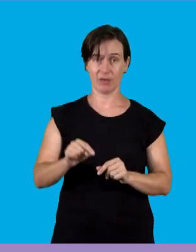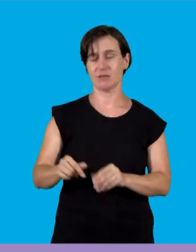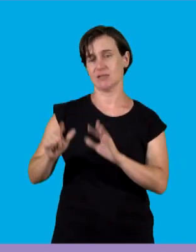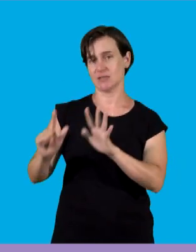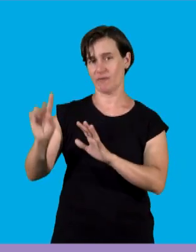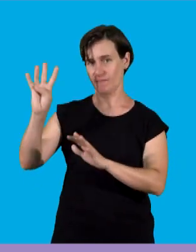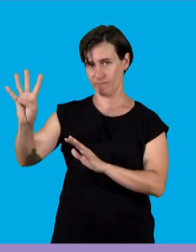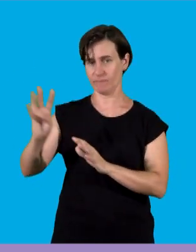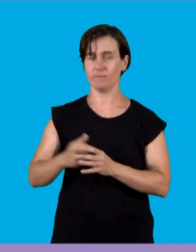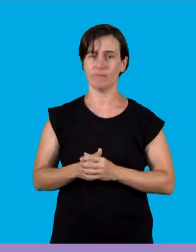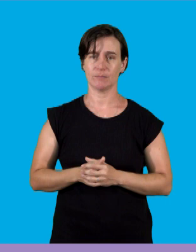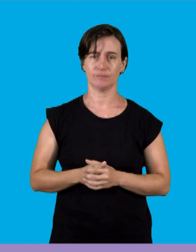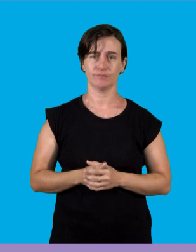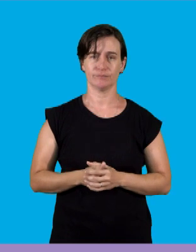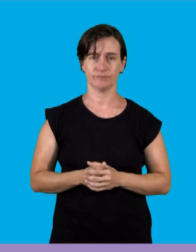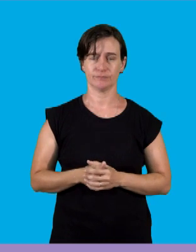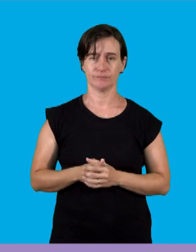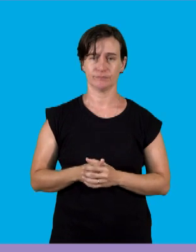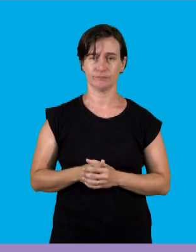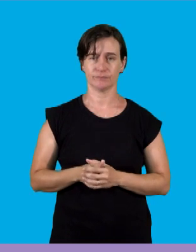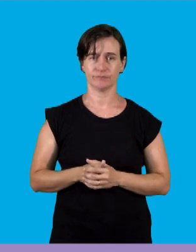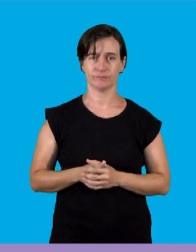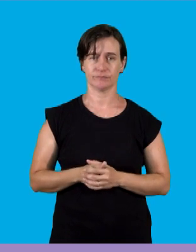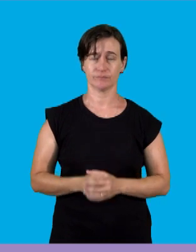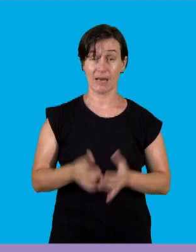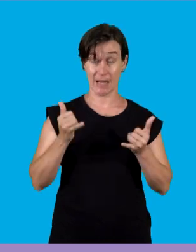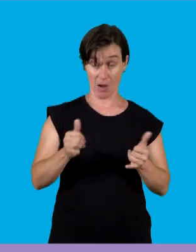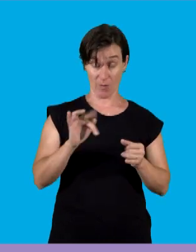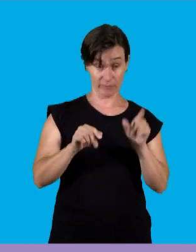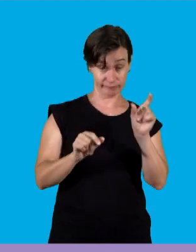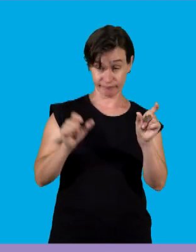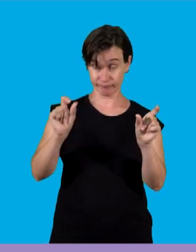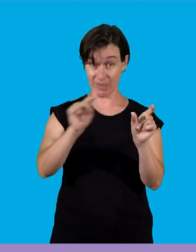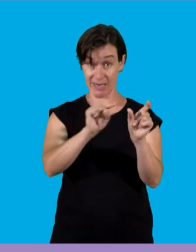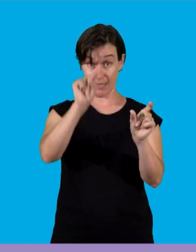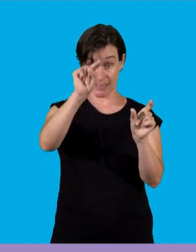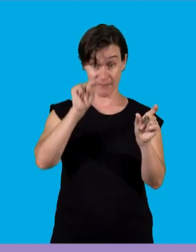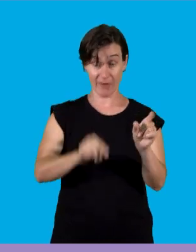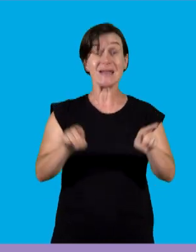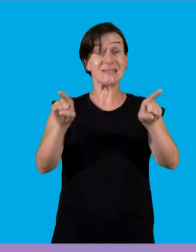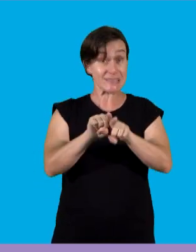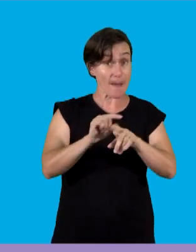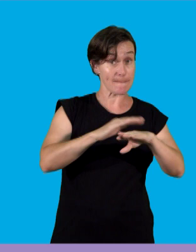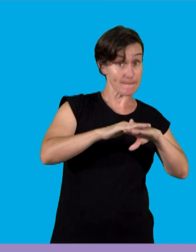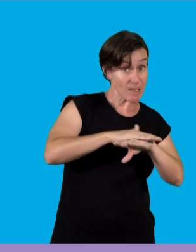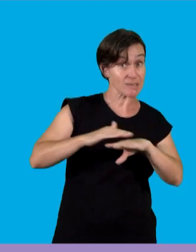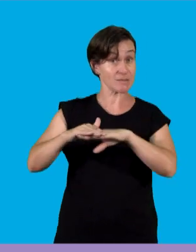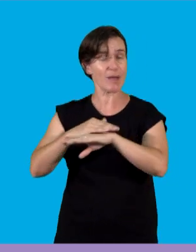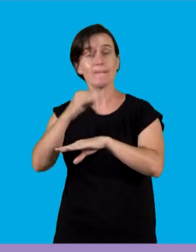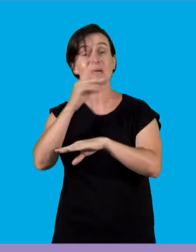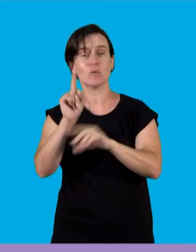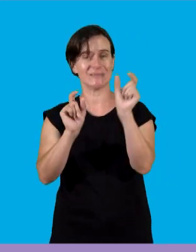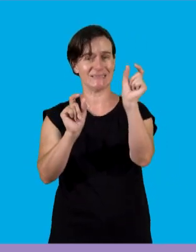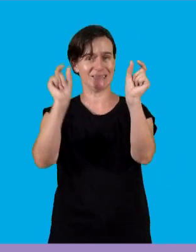by 7 exponent 4. And because we are dividing powers that have the same base, we are going to subtract